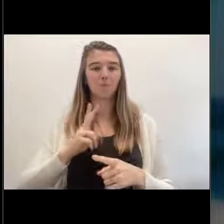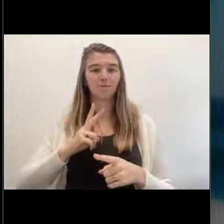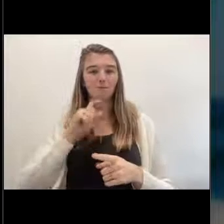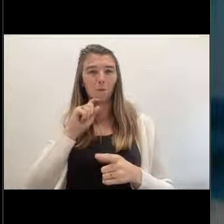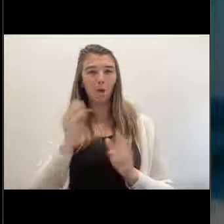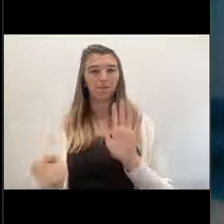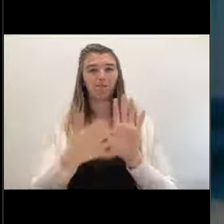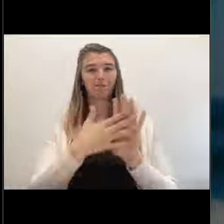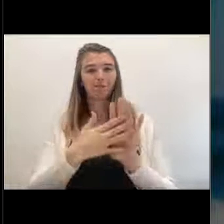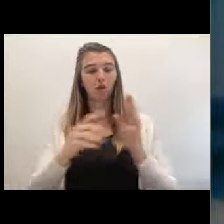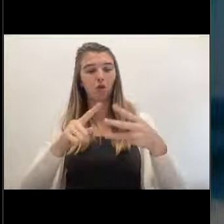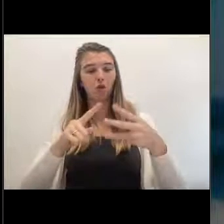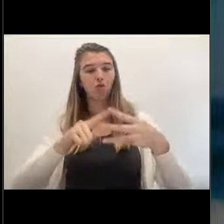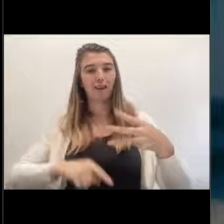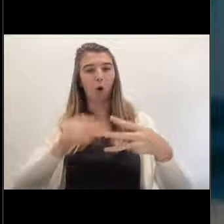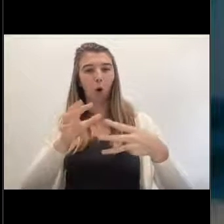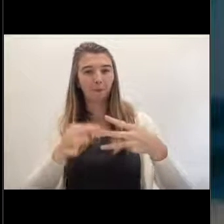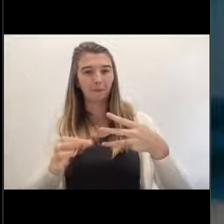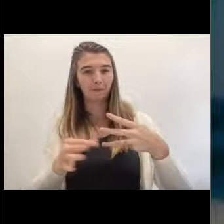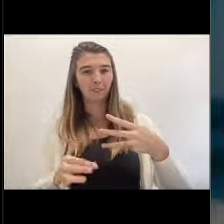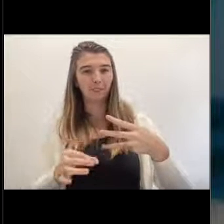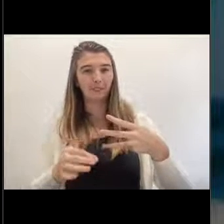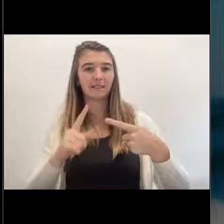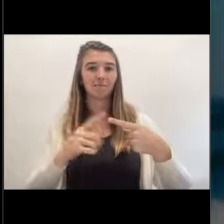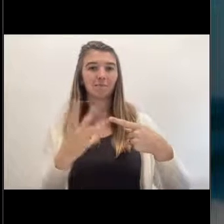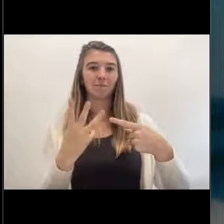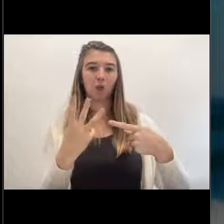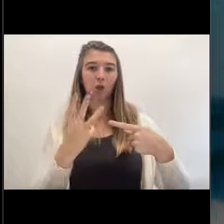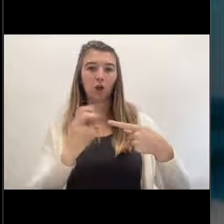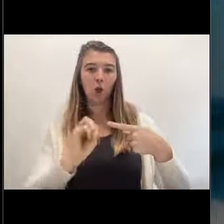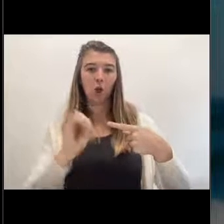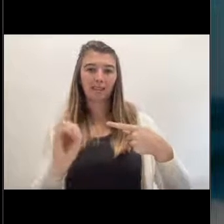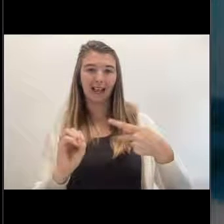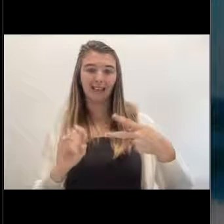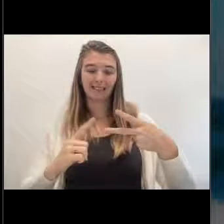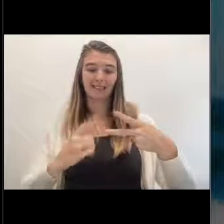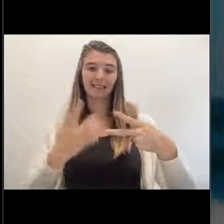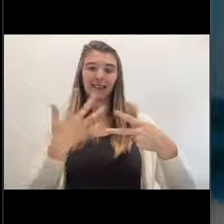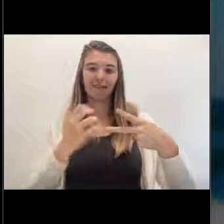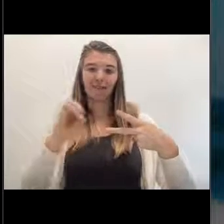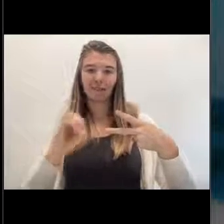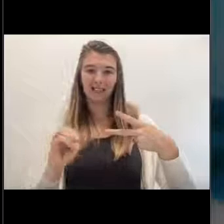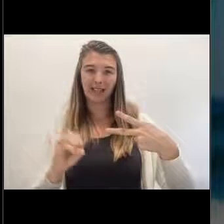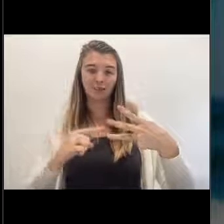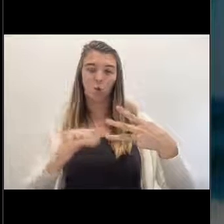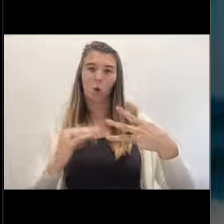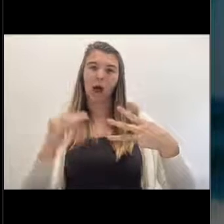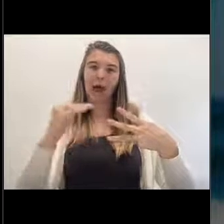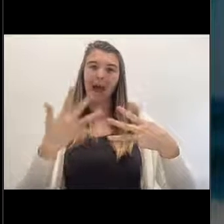options now. Do you think it's about 30%, about 50%, or higher than 50%?